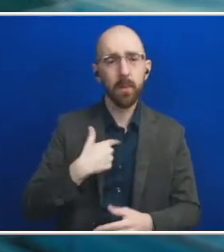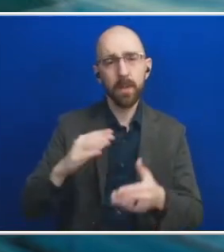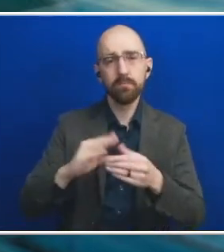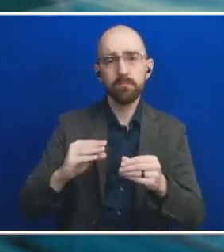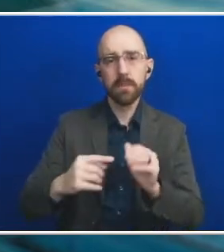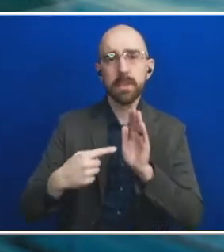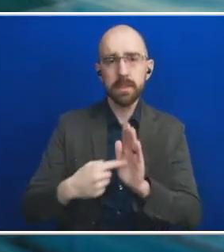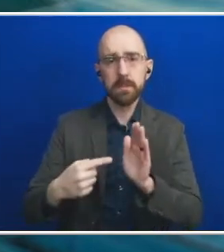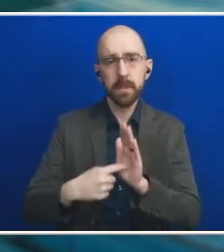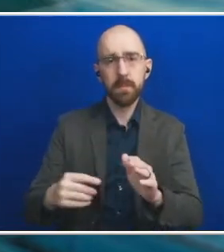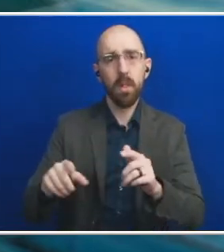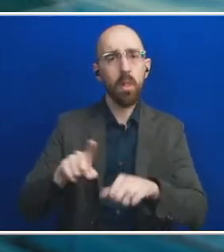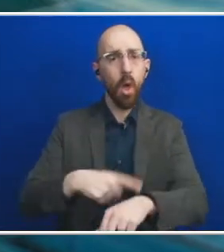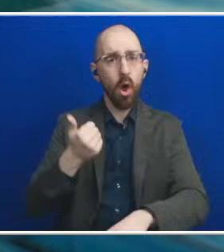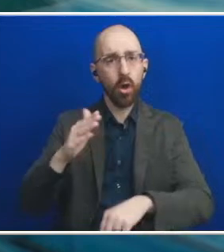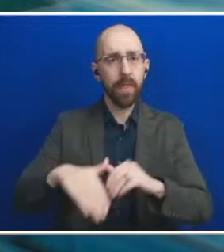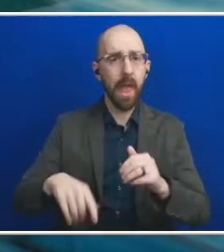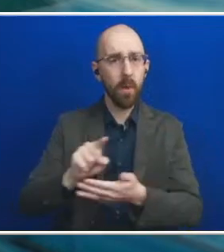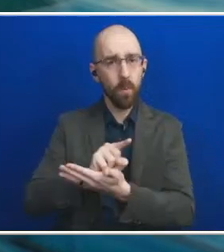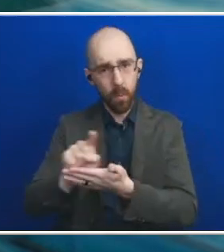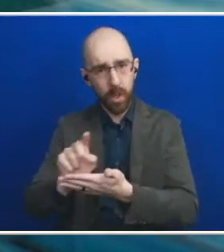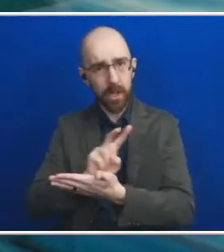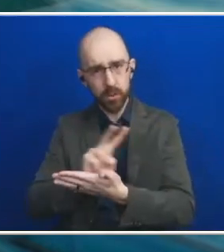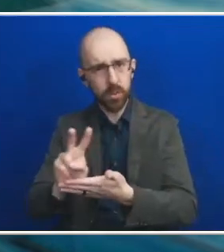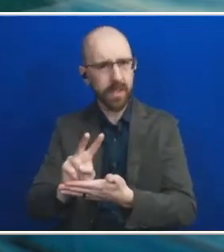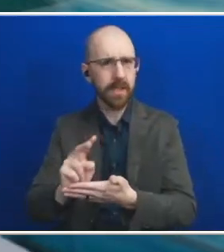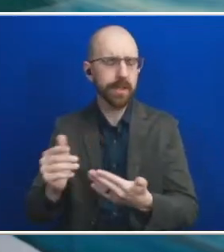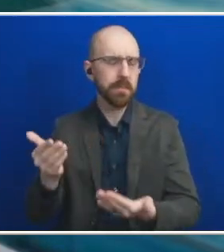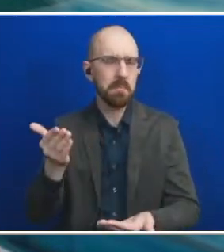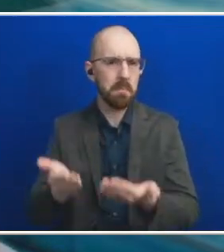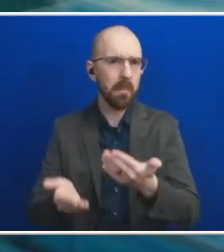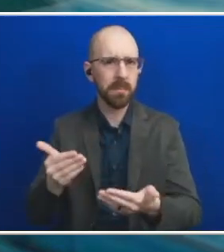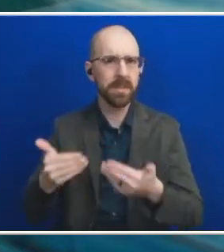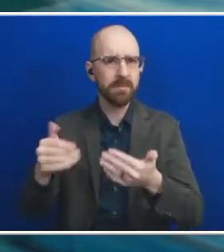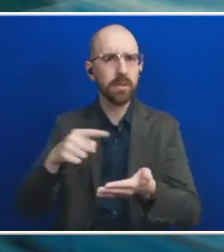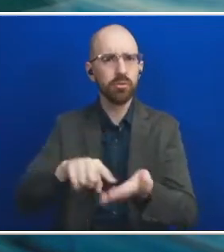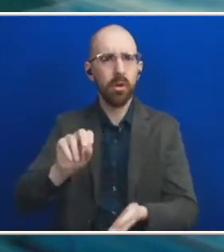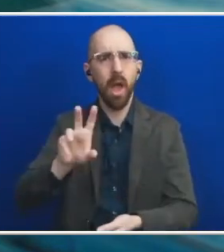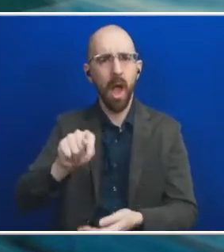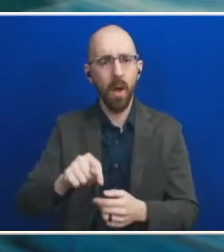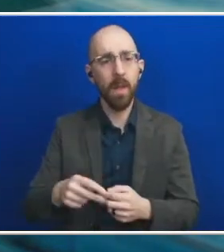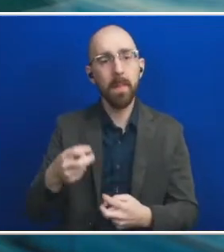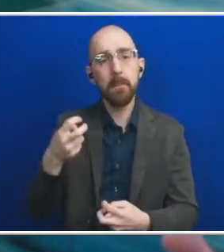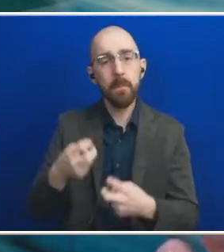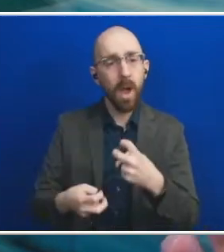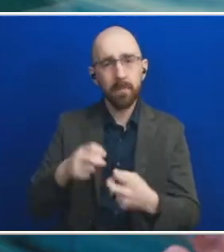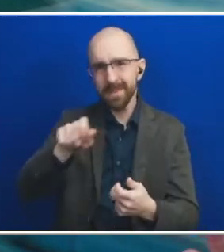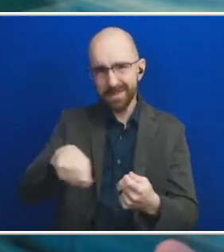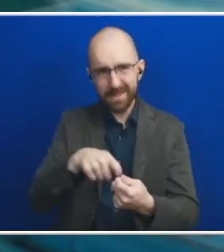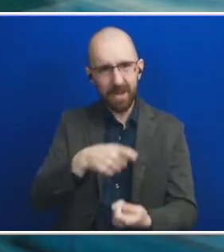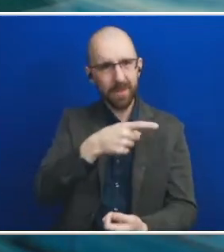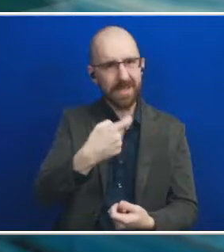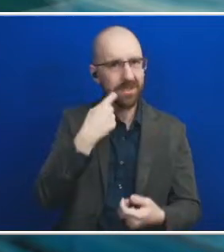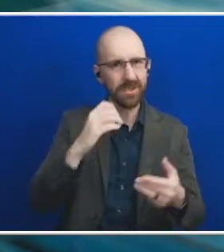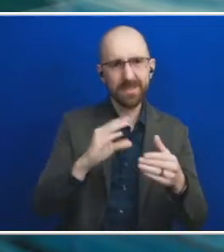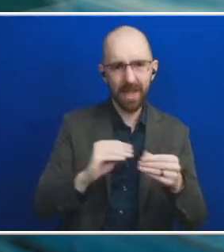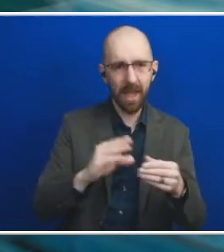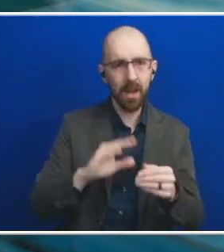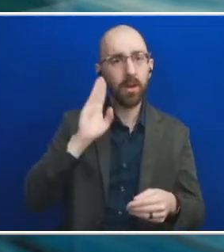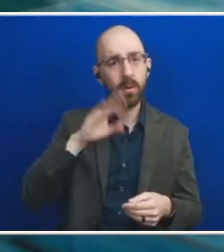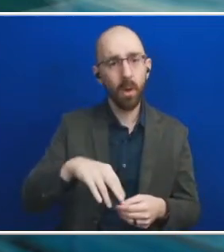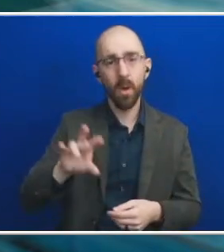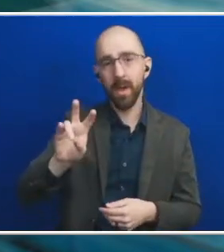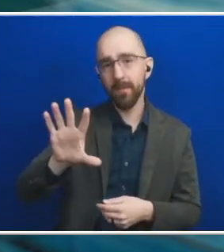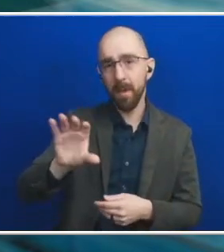than a week or two, okay, you should probably get that checked out. The problem is exactly what Jackson said. We know that about 75% of